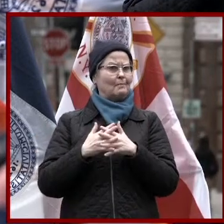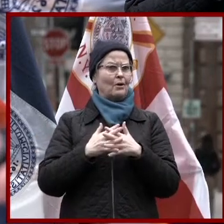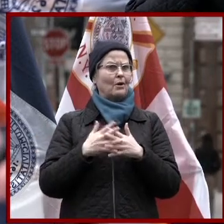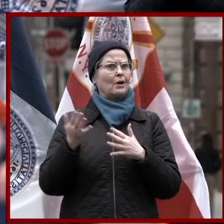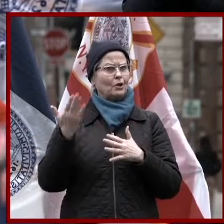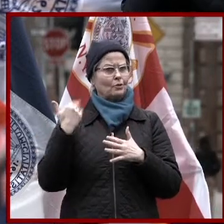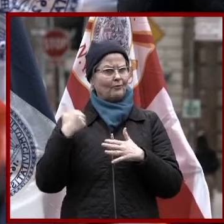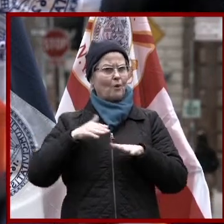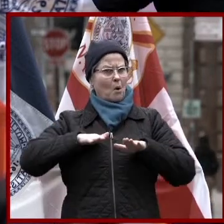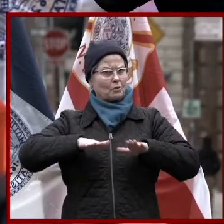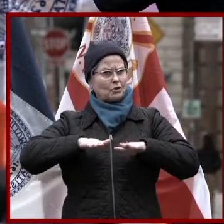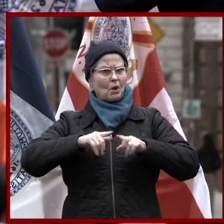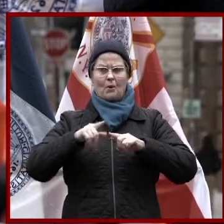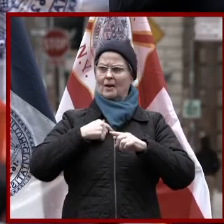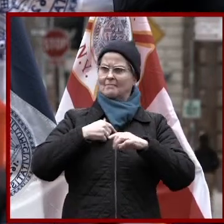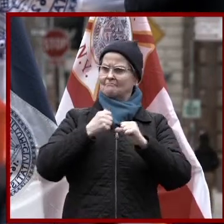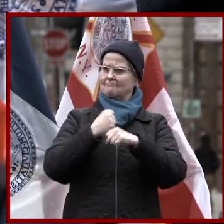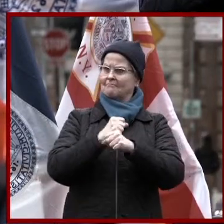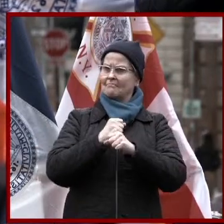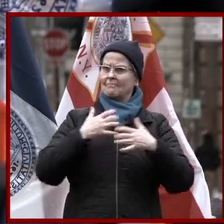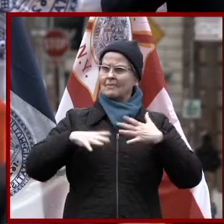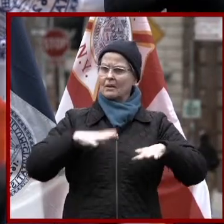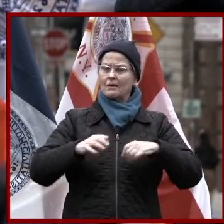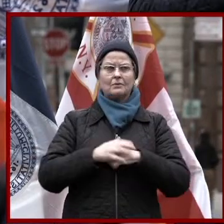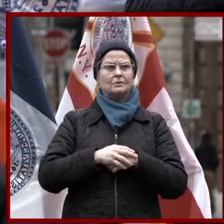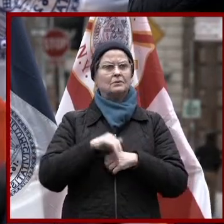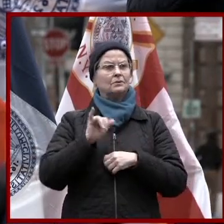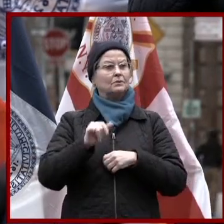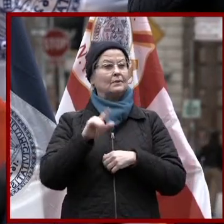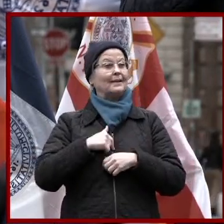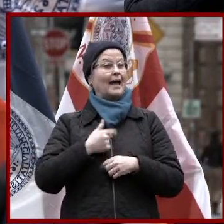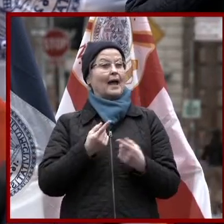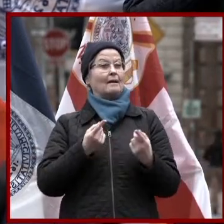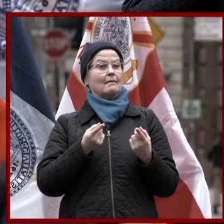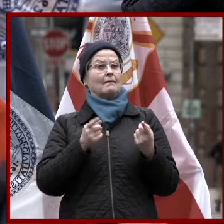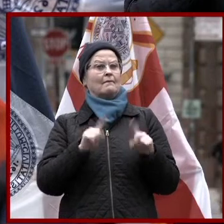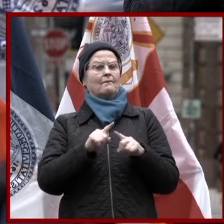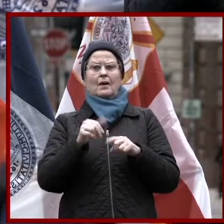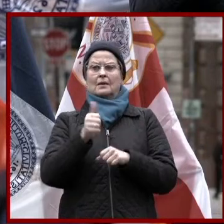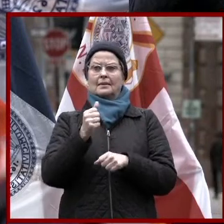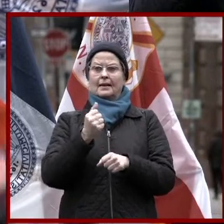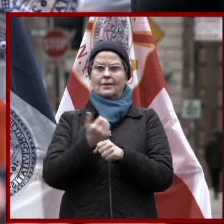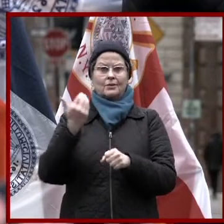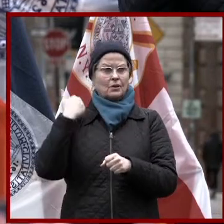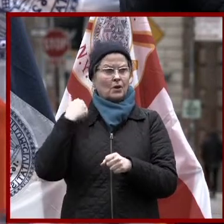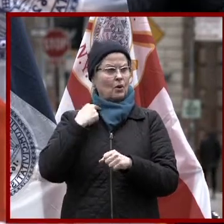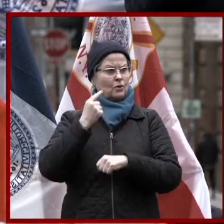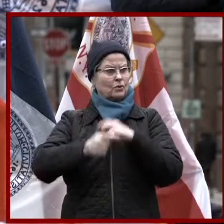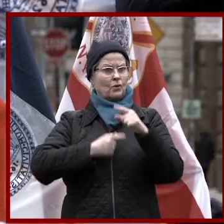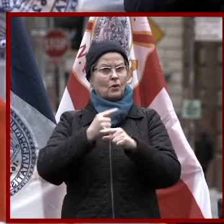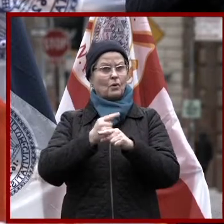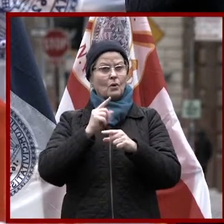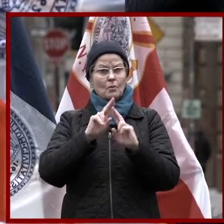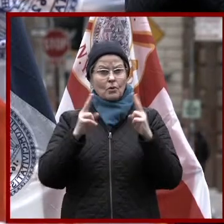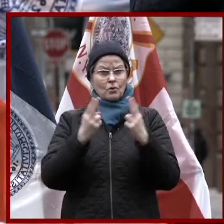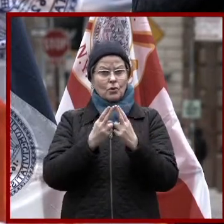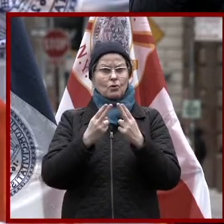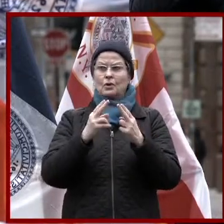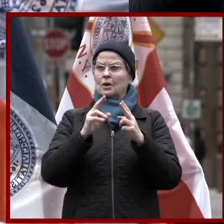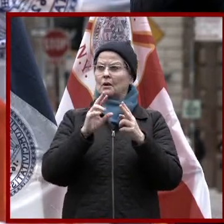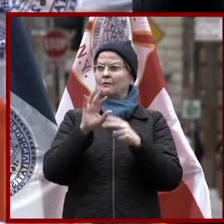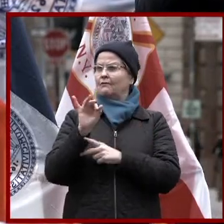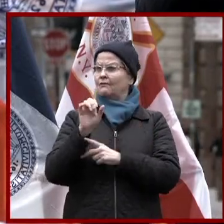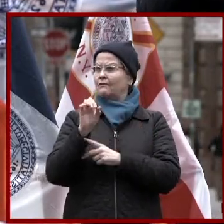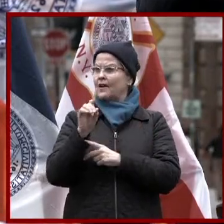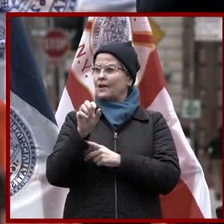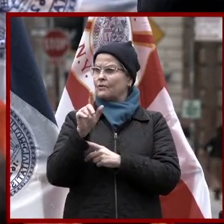do. But as a result of that, we came together with our Global Union Federation, Industrial, and others around the